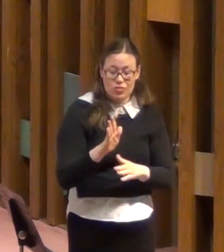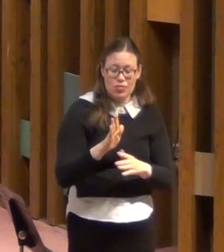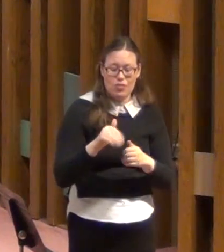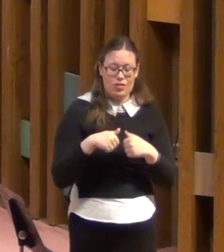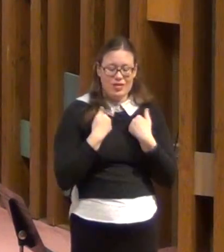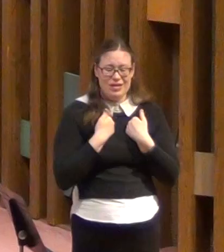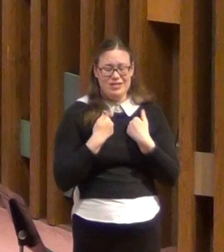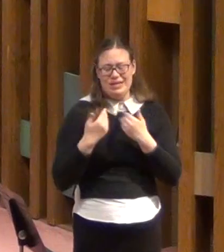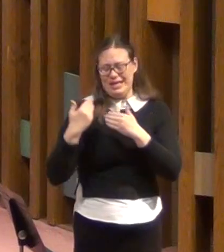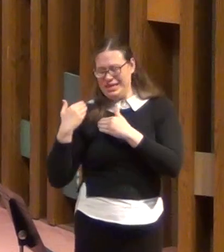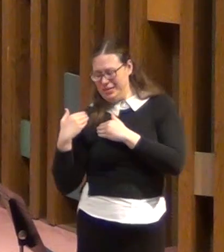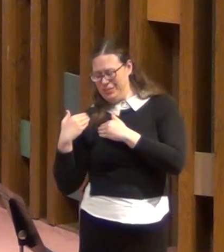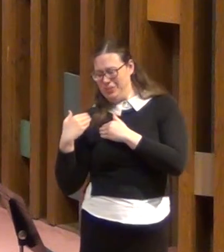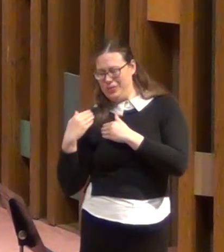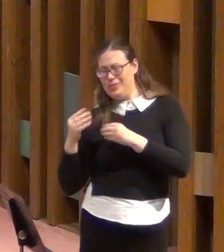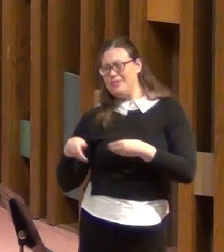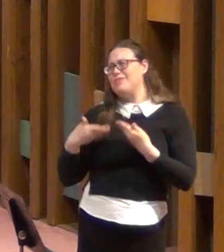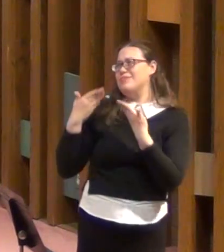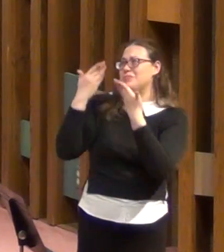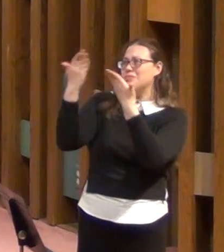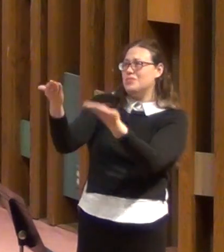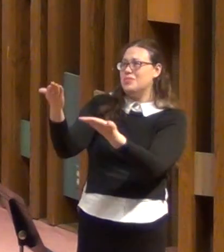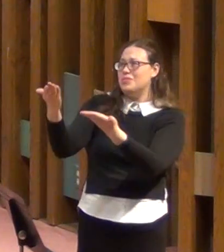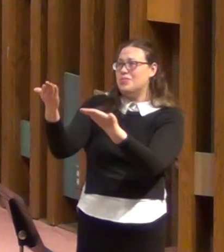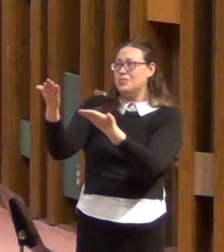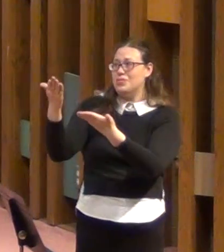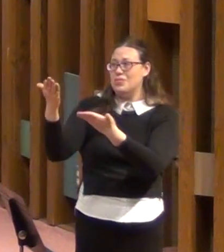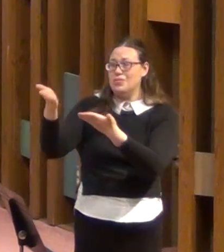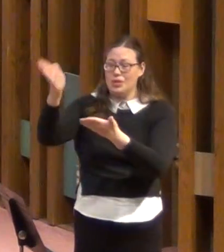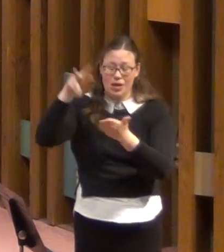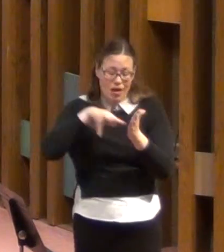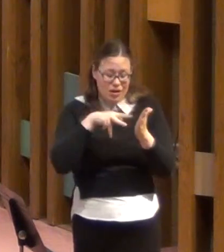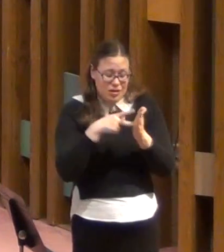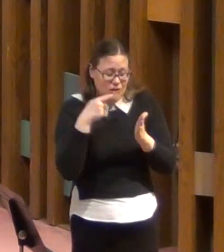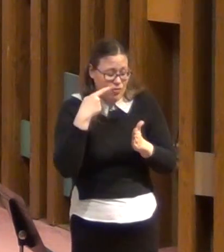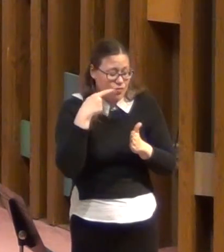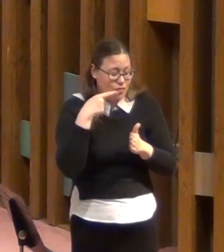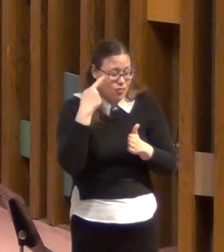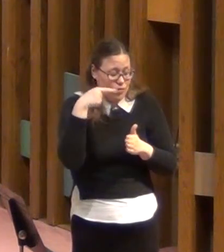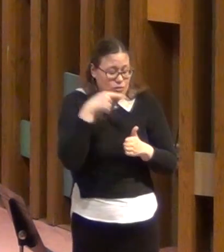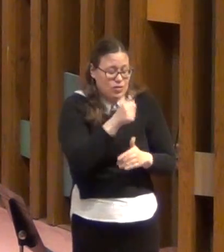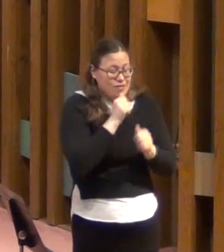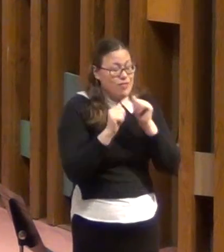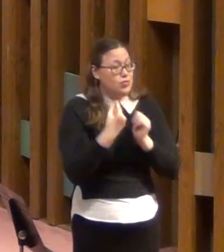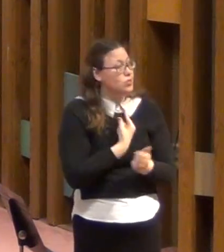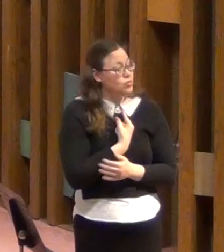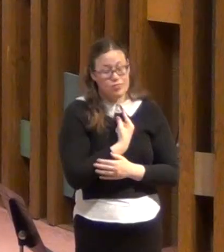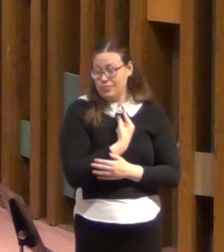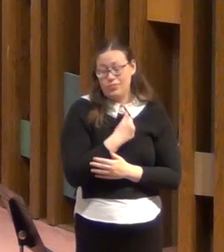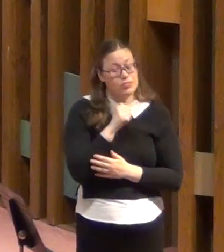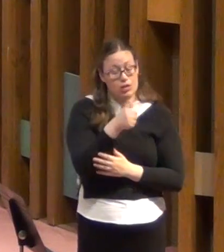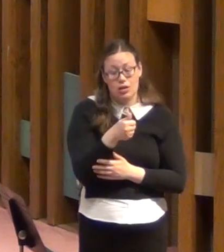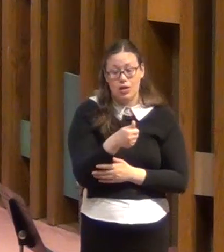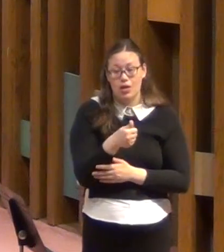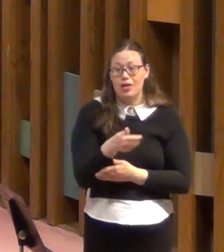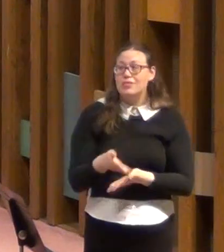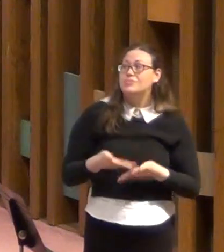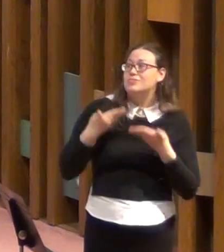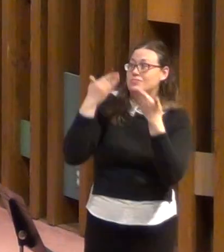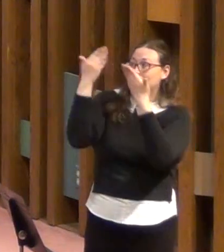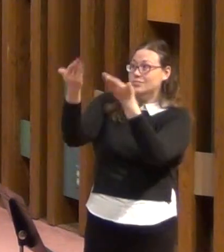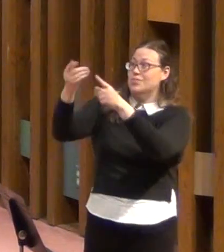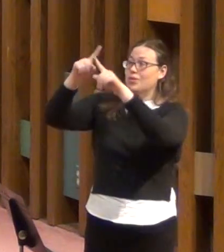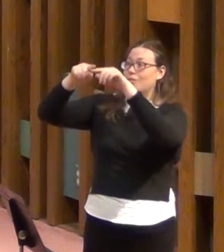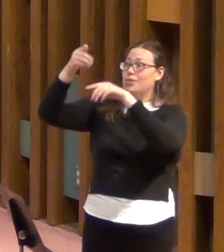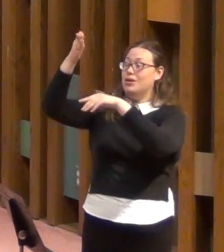You were not meant to carry that. Give it to Him and allow Him to deliver